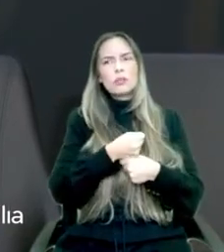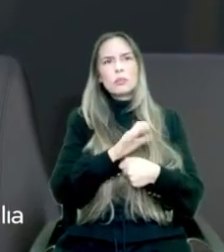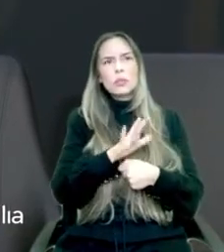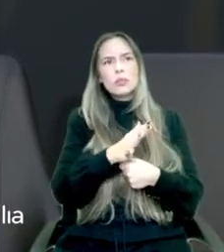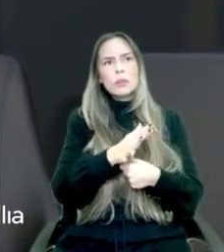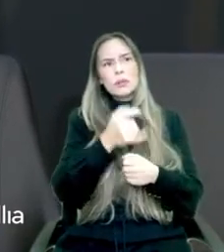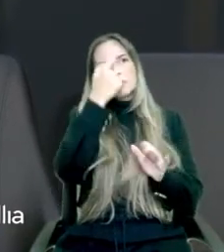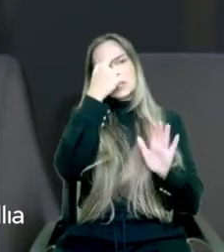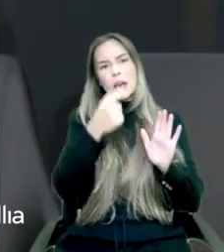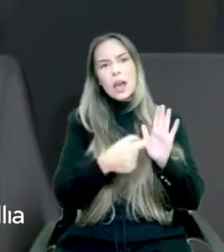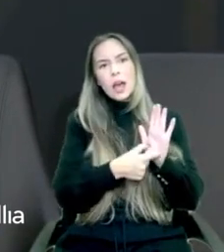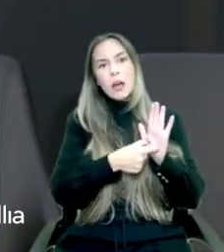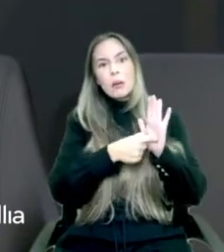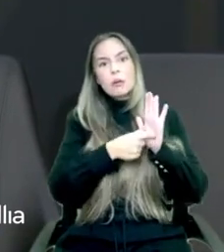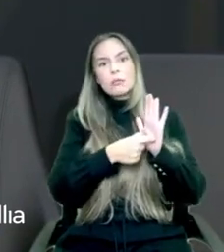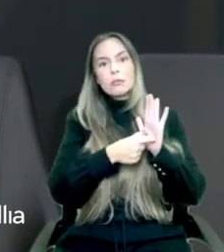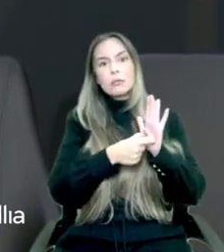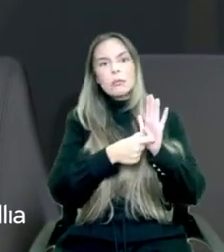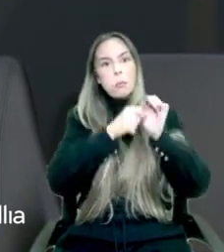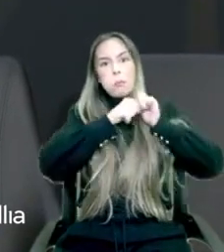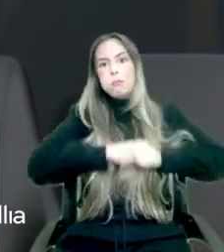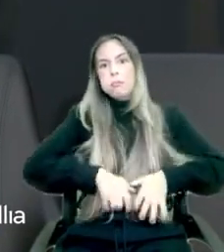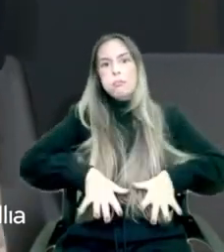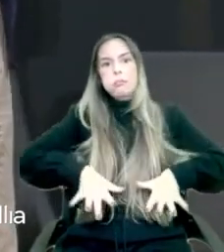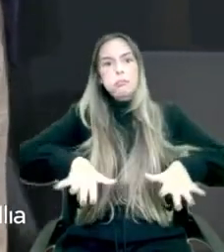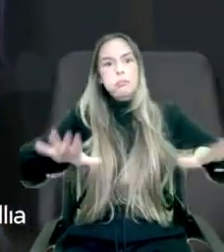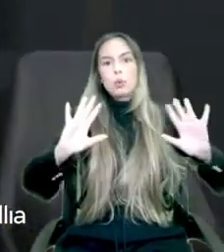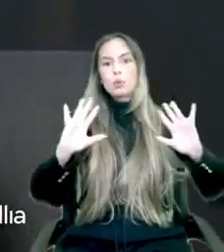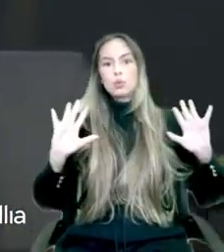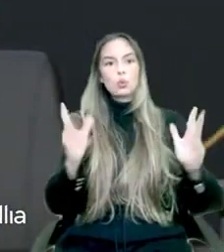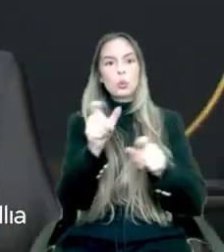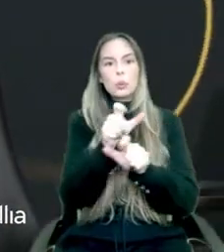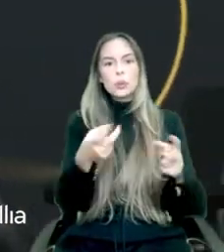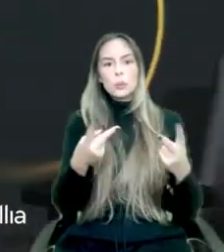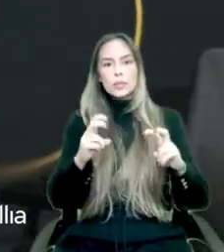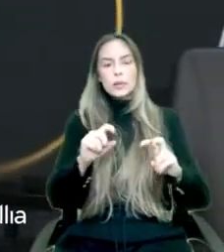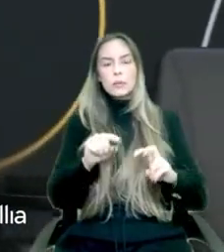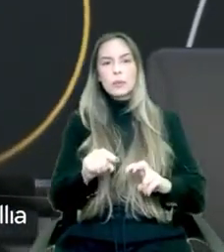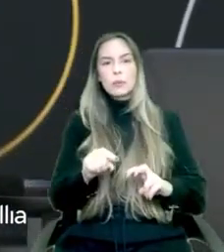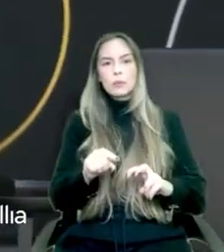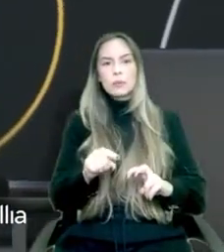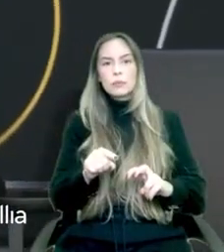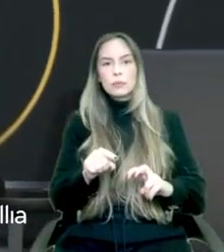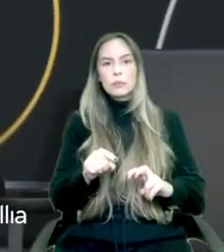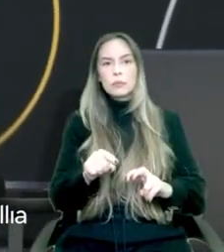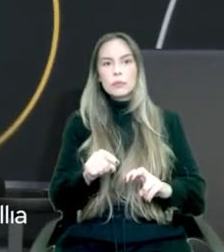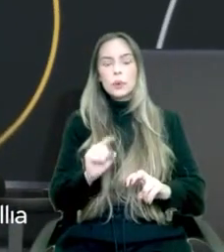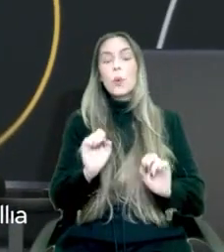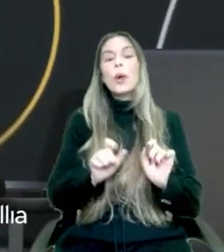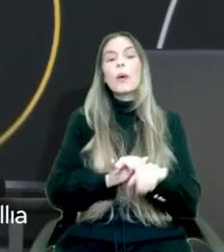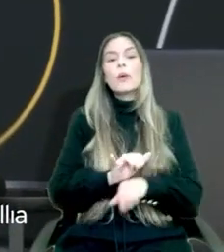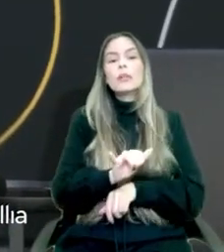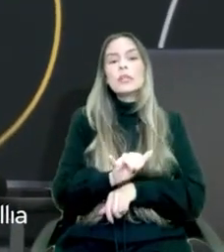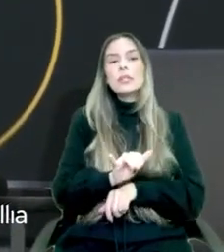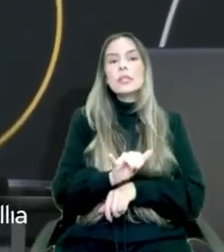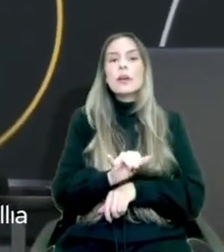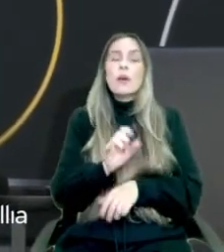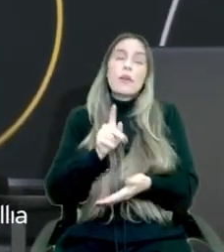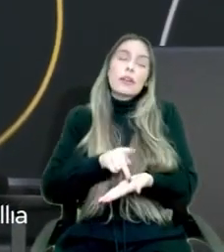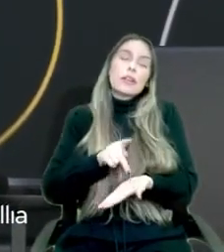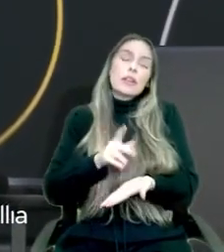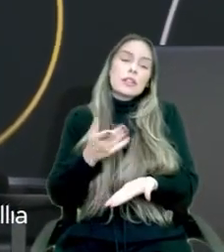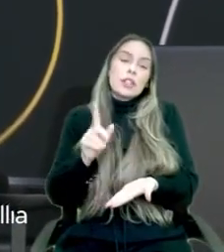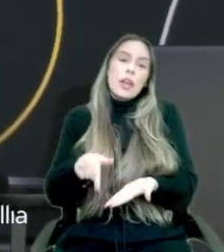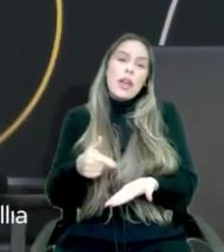suddenly burst onto everybody's radar. And so what happened pretty much was a